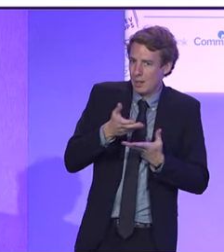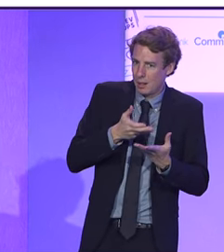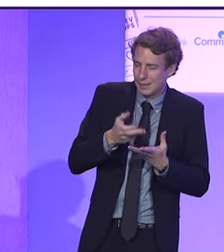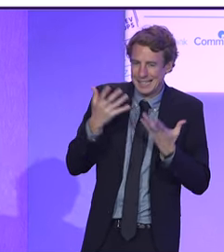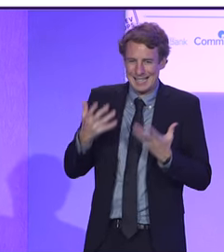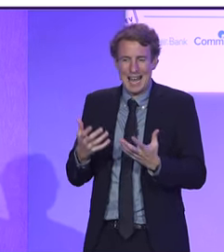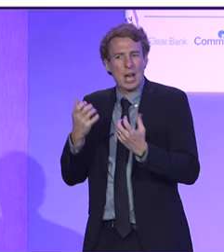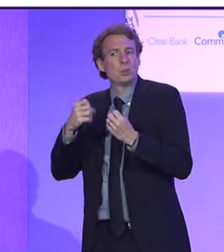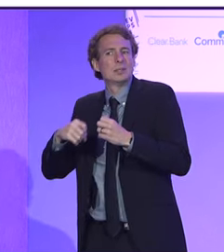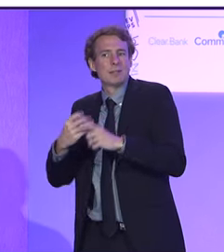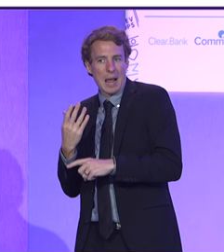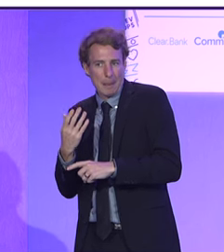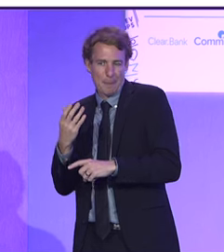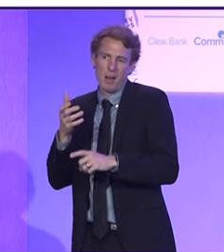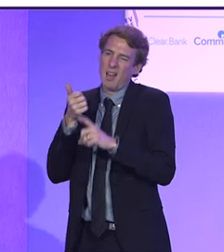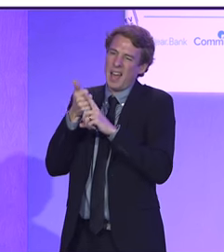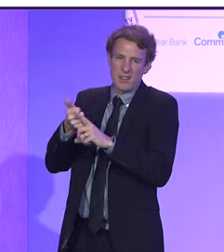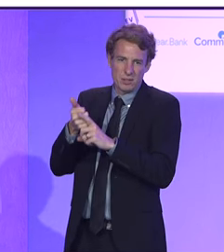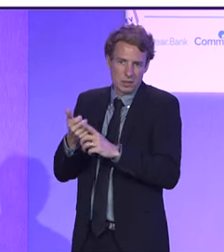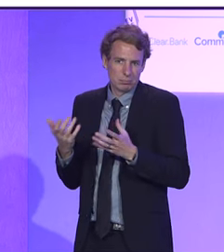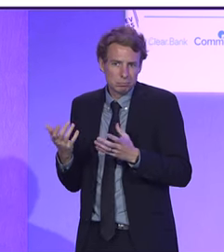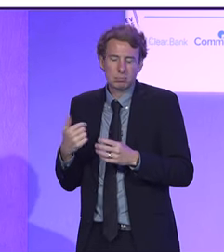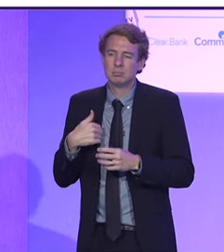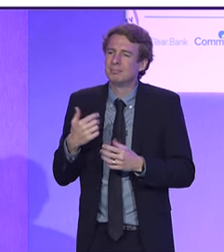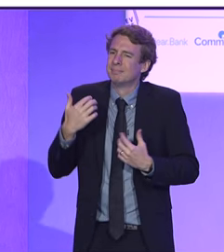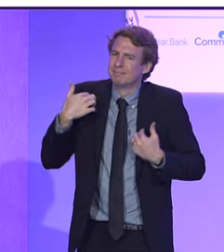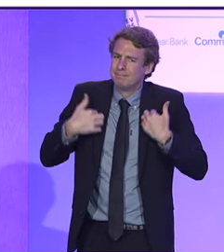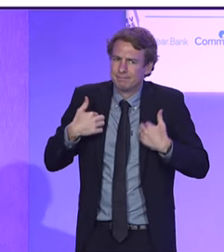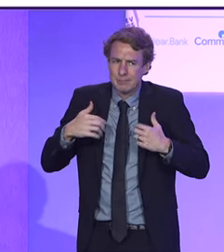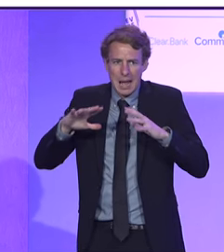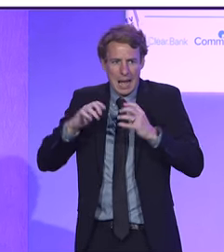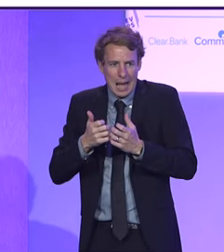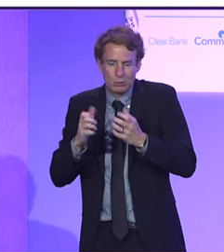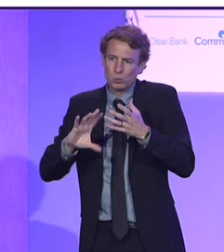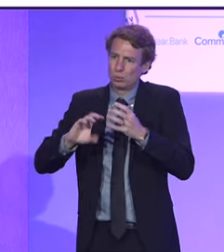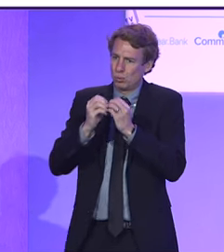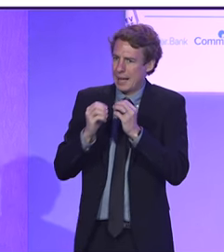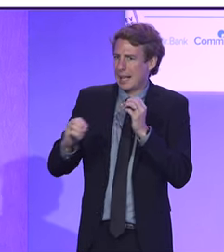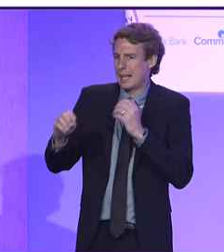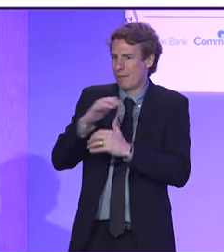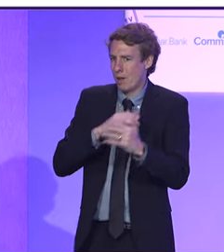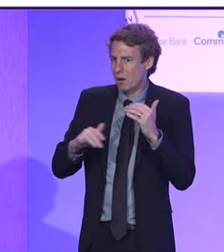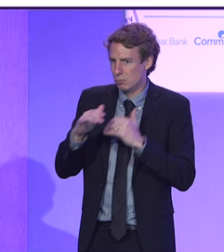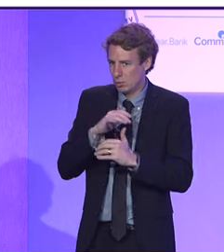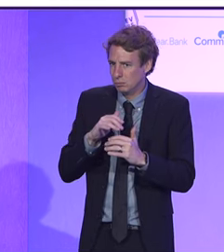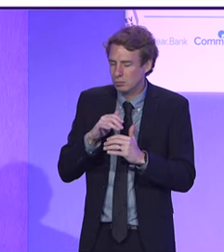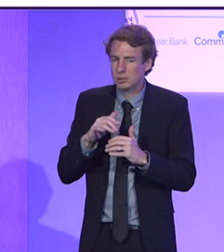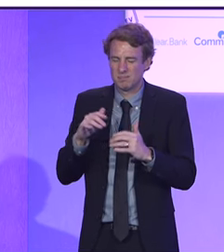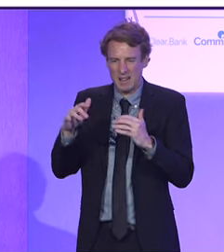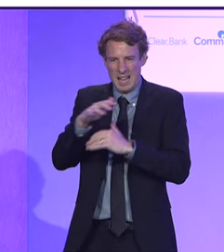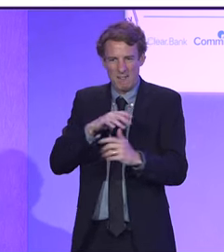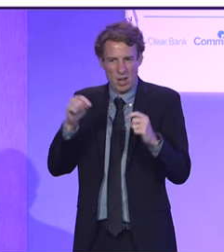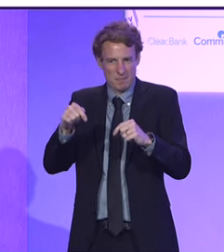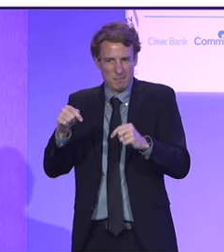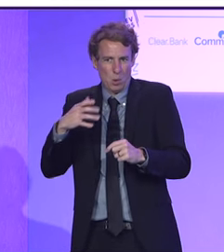I kind of, like, I'm really interested in how to create the environment to make people the